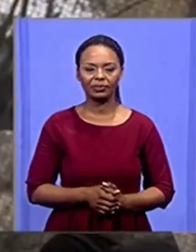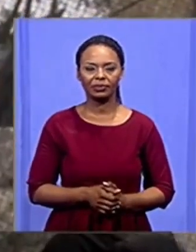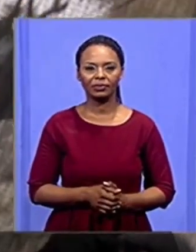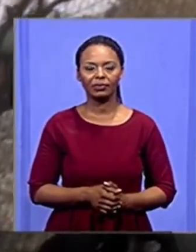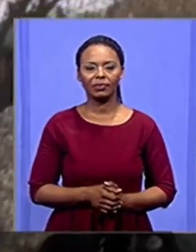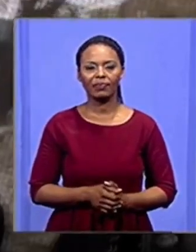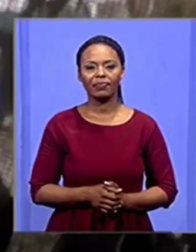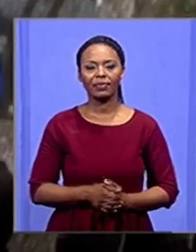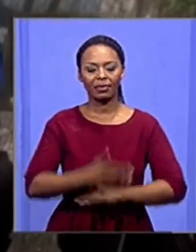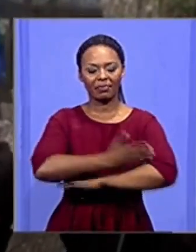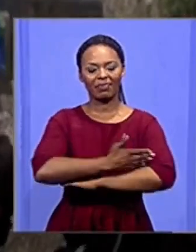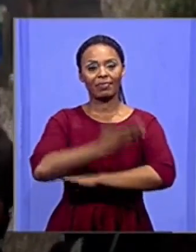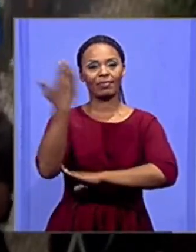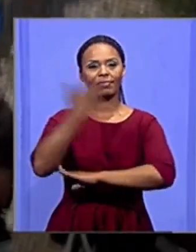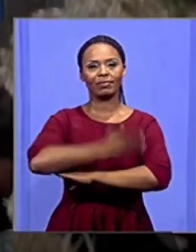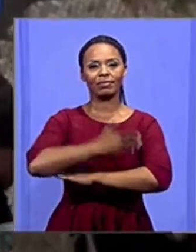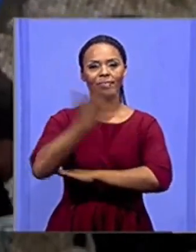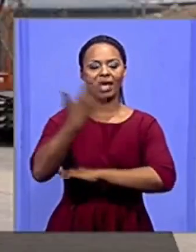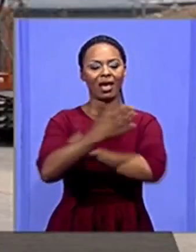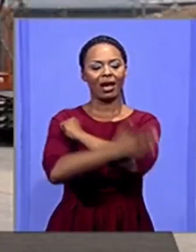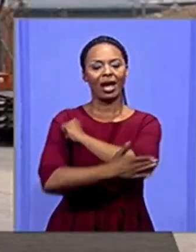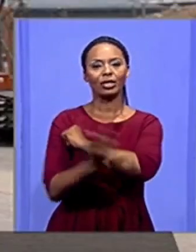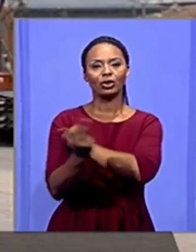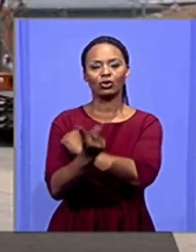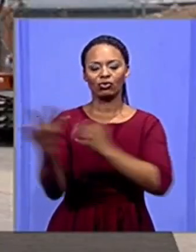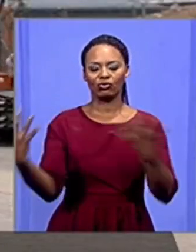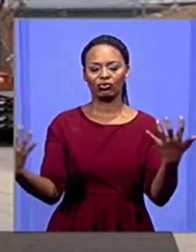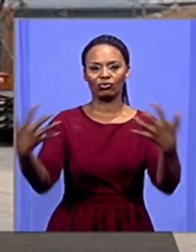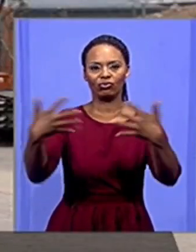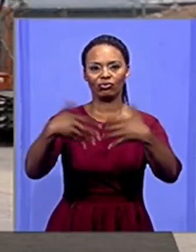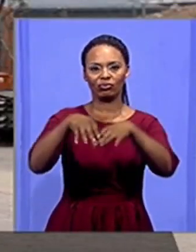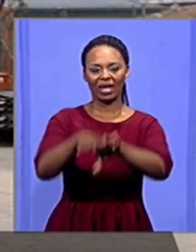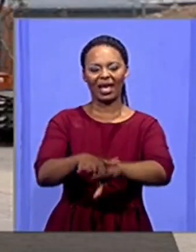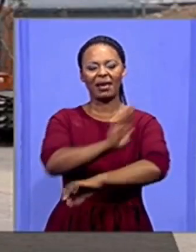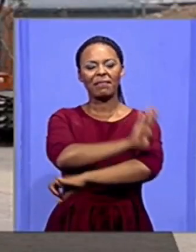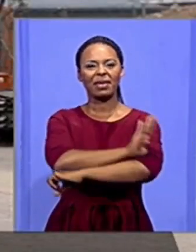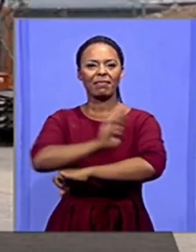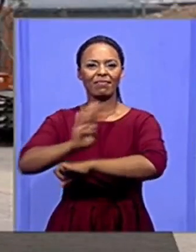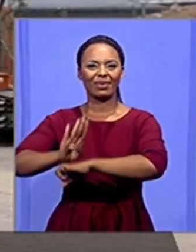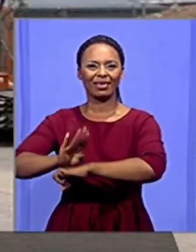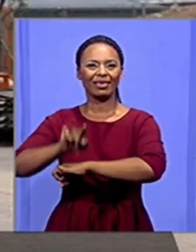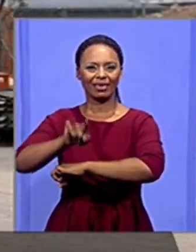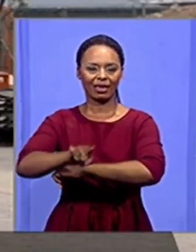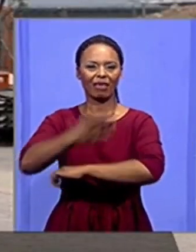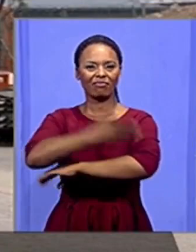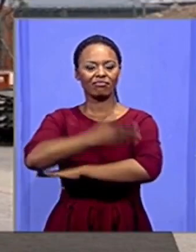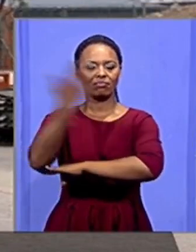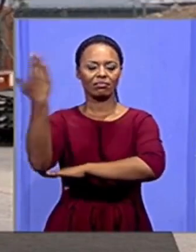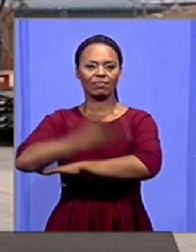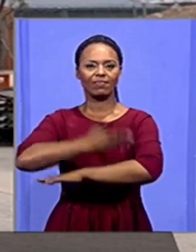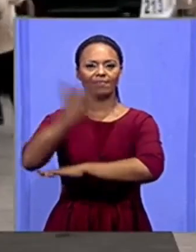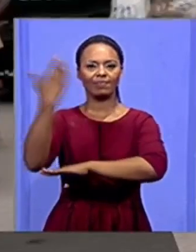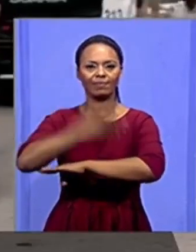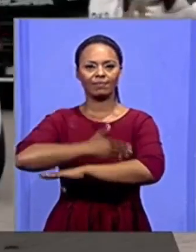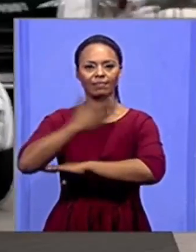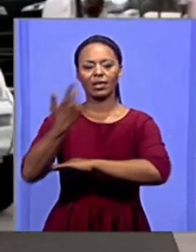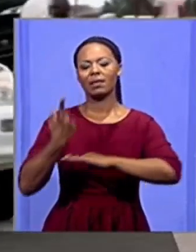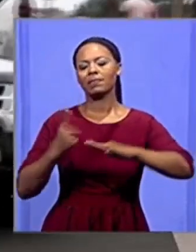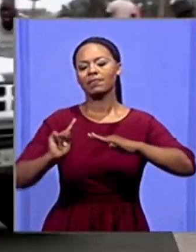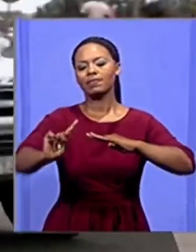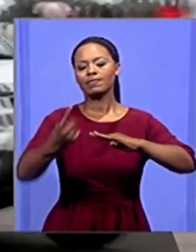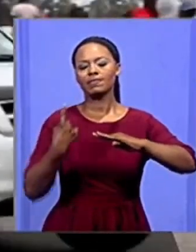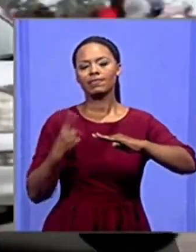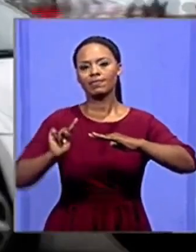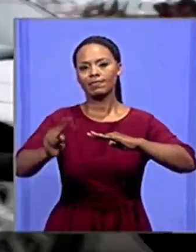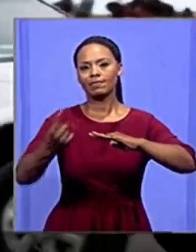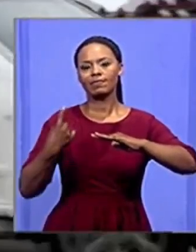O ke molulwane o kopantšhago dinaga tše pedi. Molulwane wa Beitbridge o tšewa gape bjalo ka kgorwana ya kontinente ya Afrika gomme go